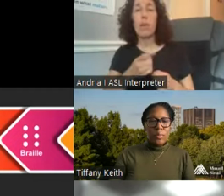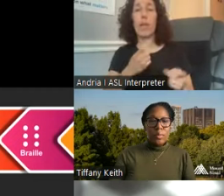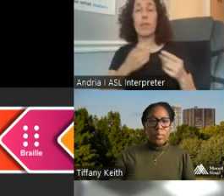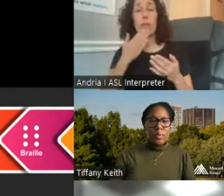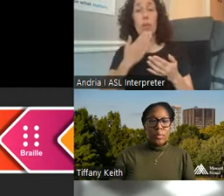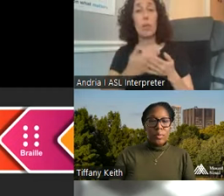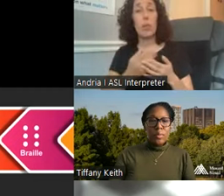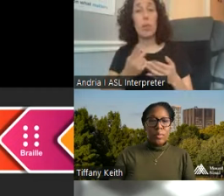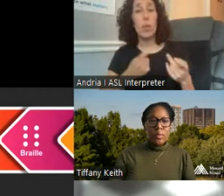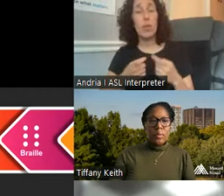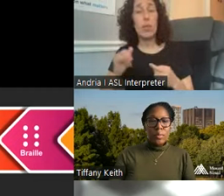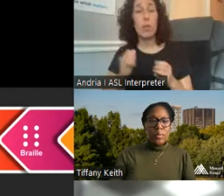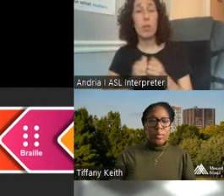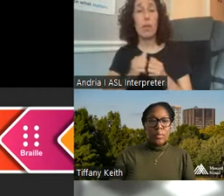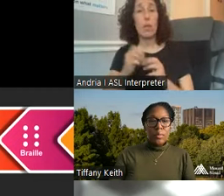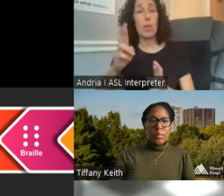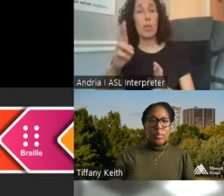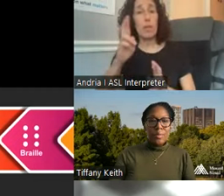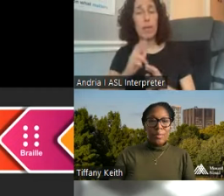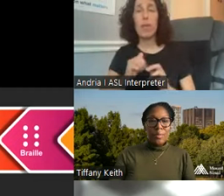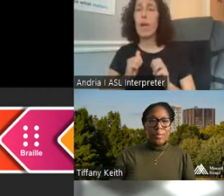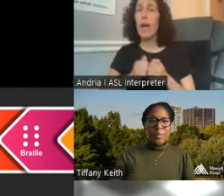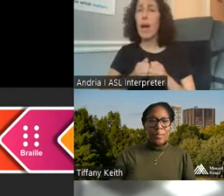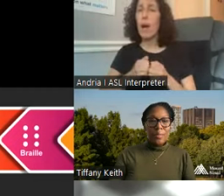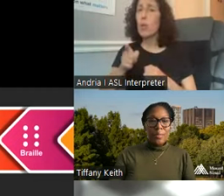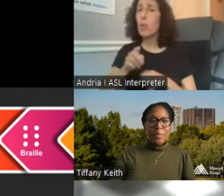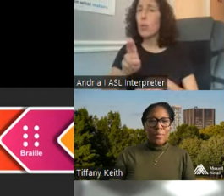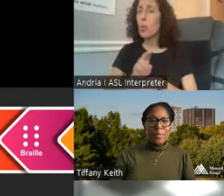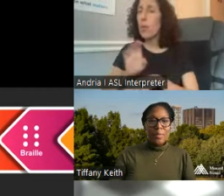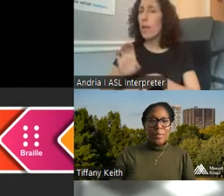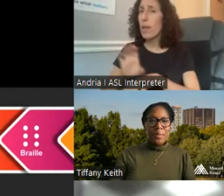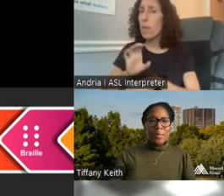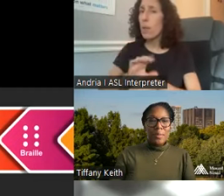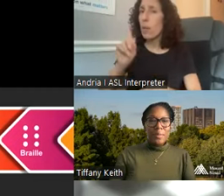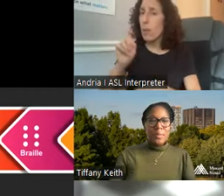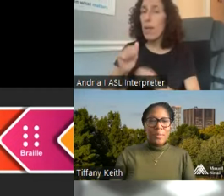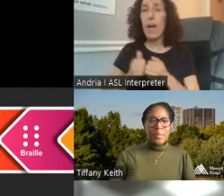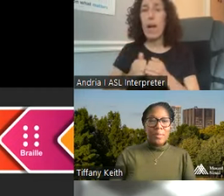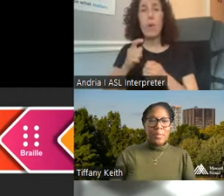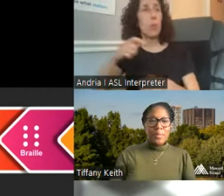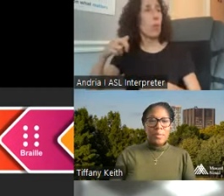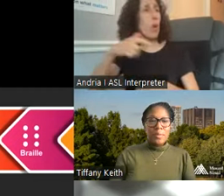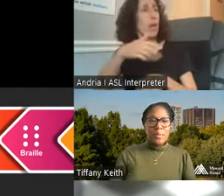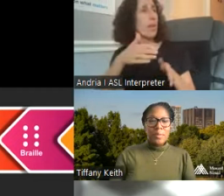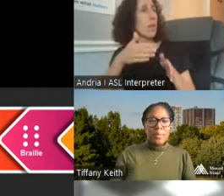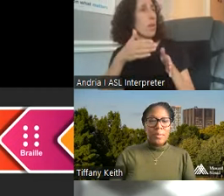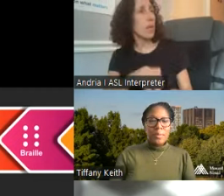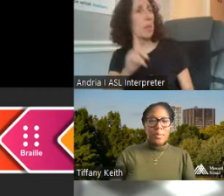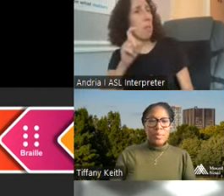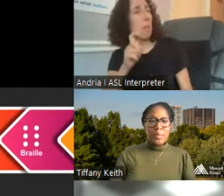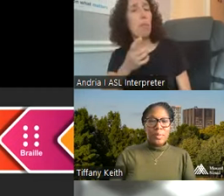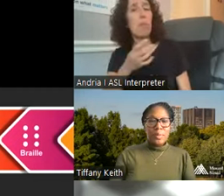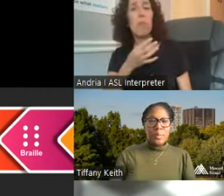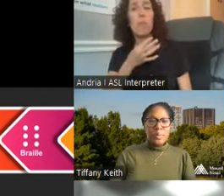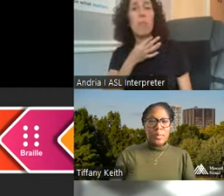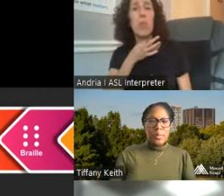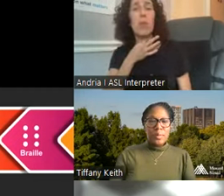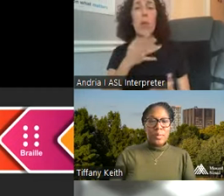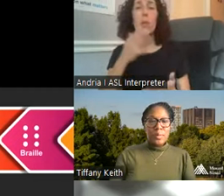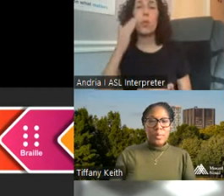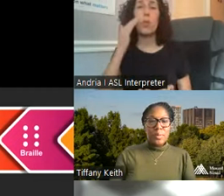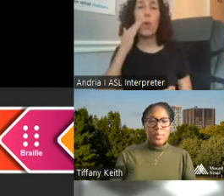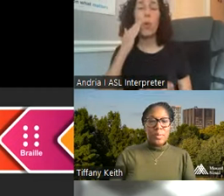street? You know, which as a person who's not blind would be legitimate questions, right? You'd want to know those things or be interested to know those